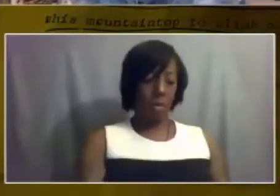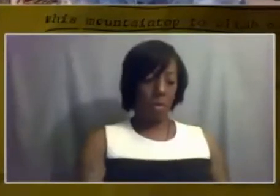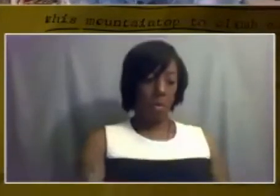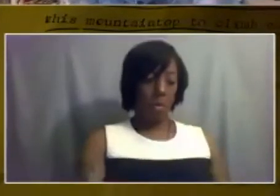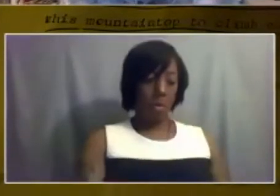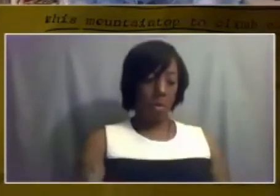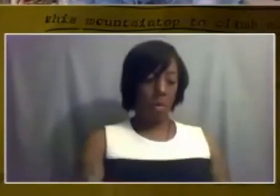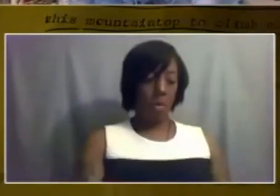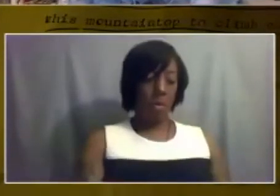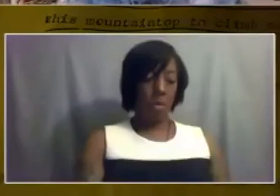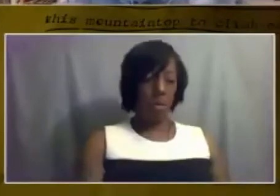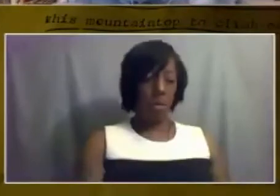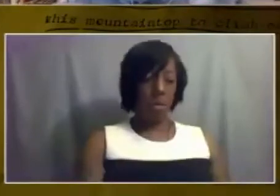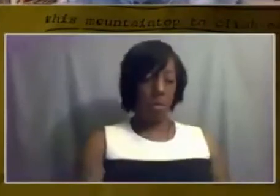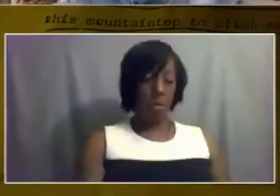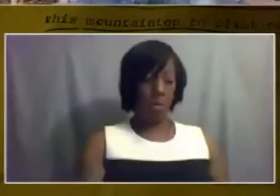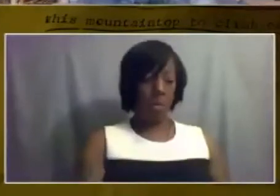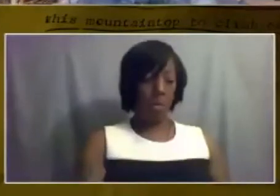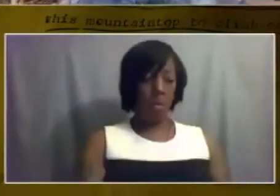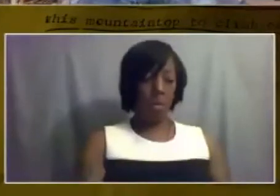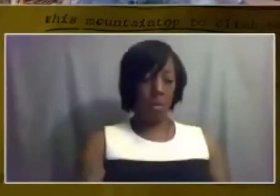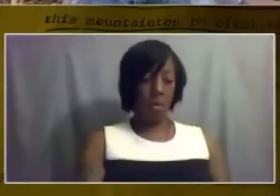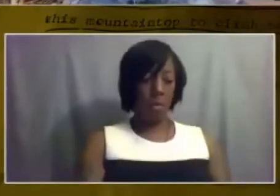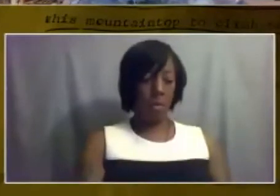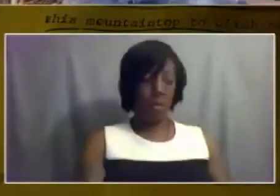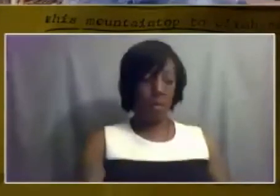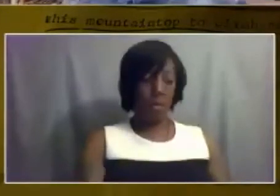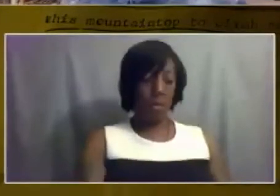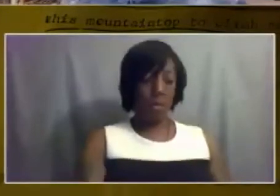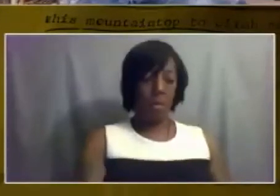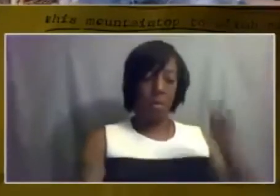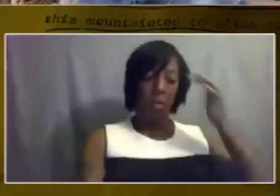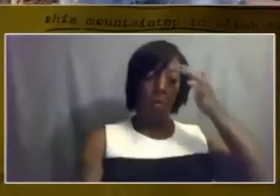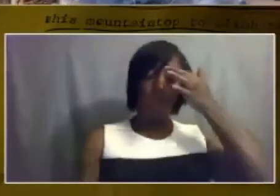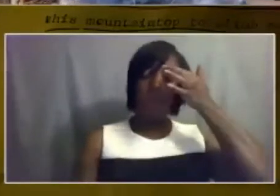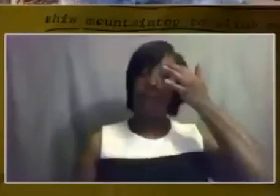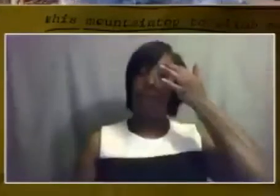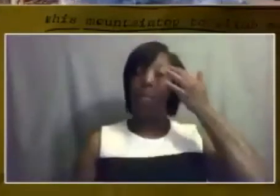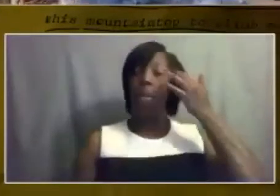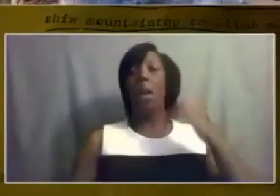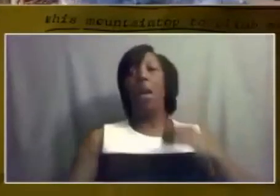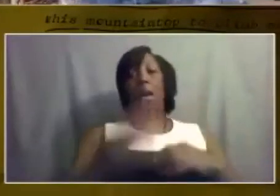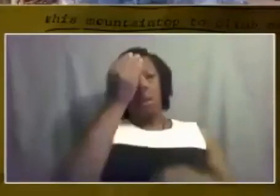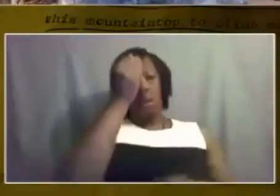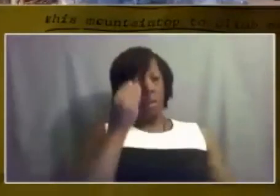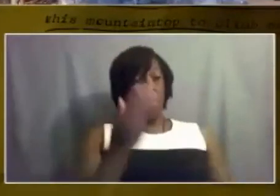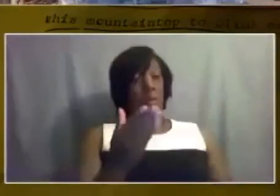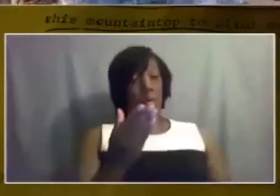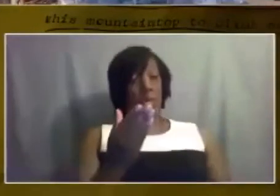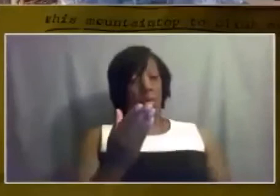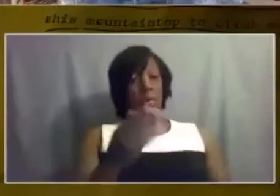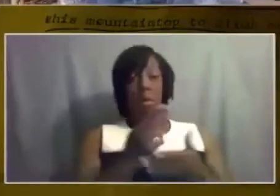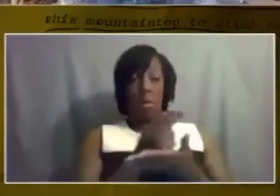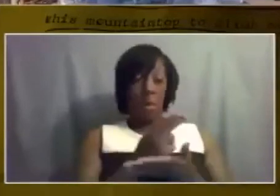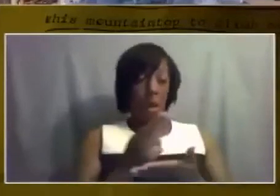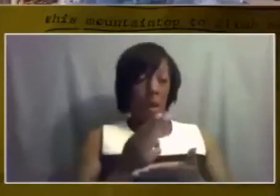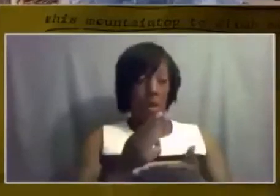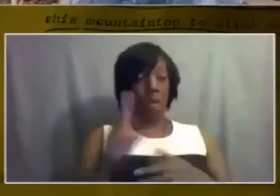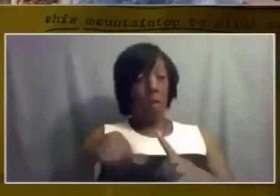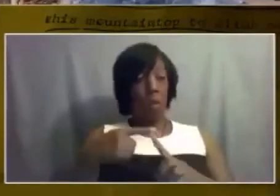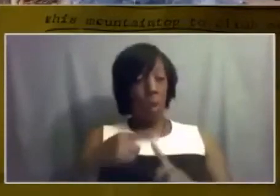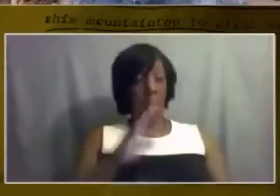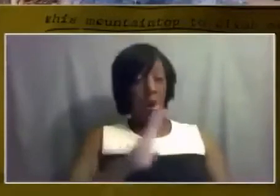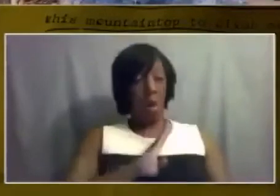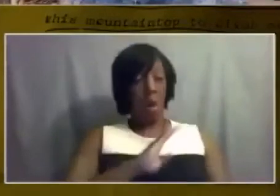Ransby, that the time for the radical revolution of values was when Dr. King called for it. That at this point in a